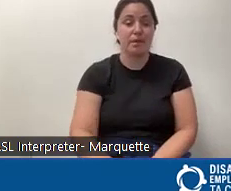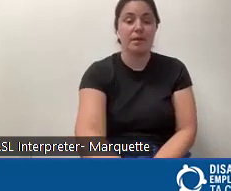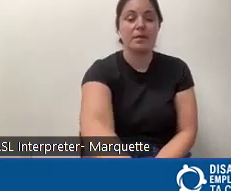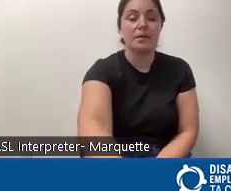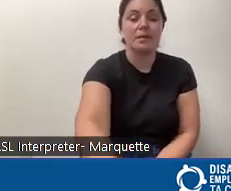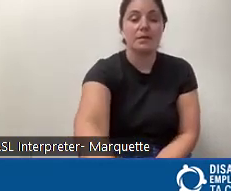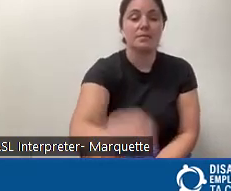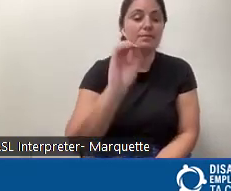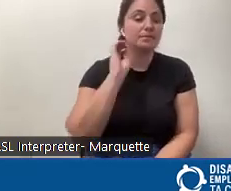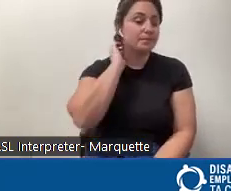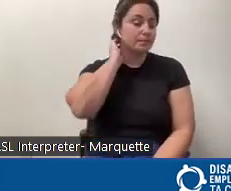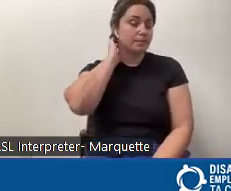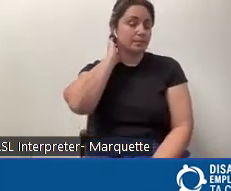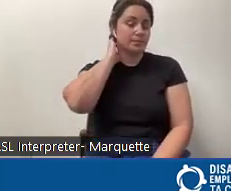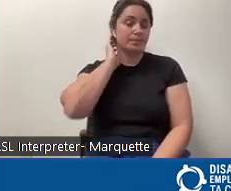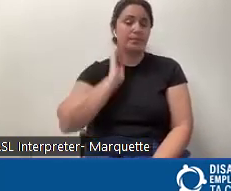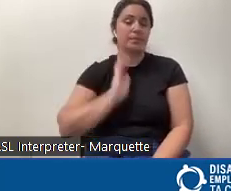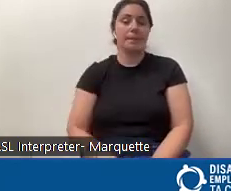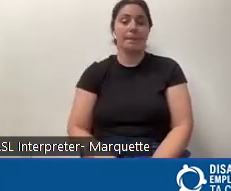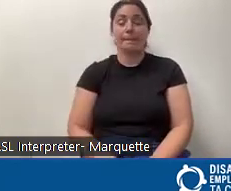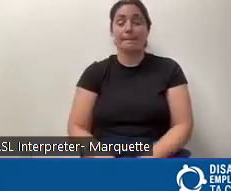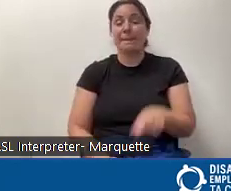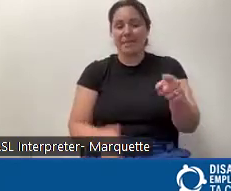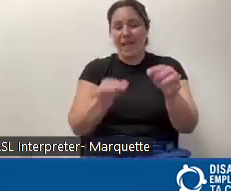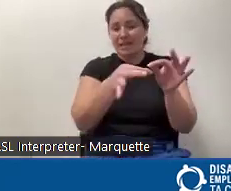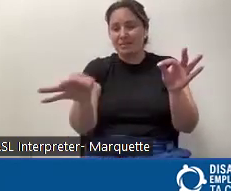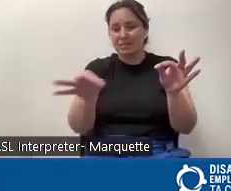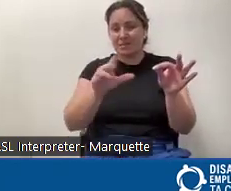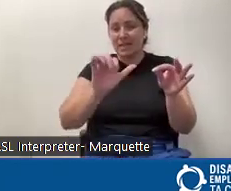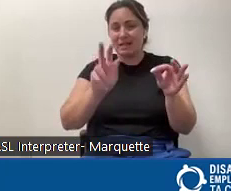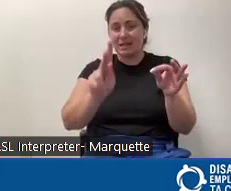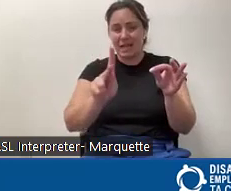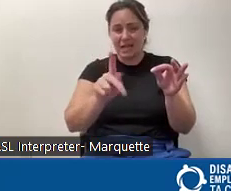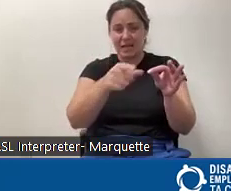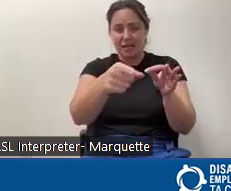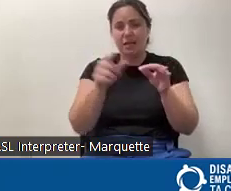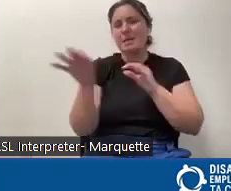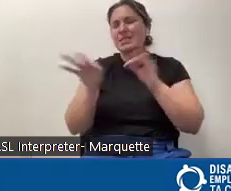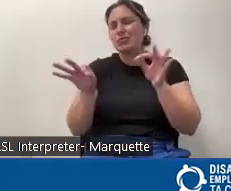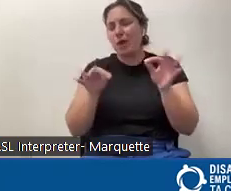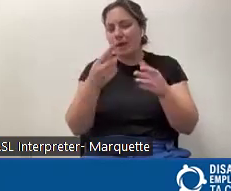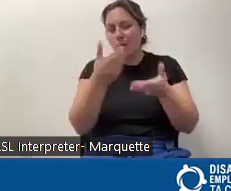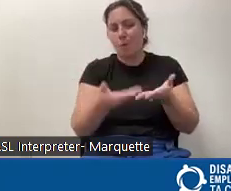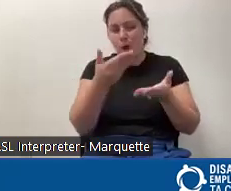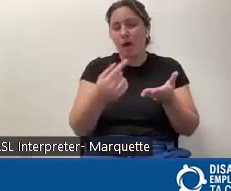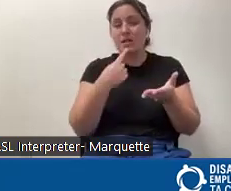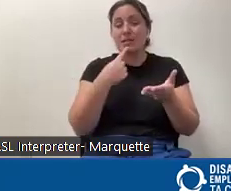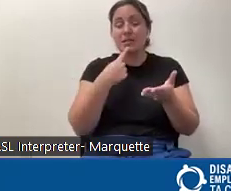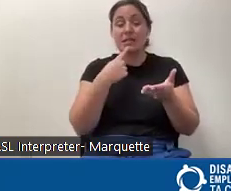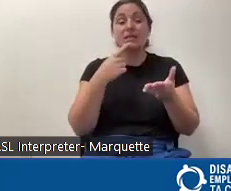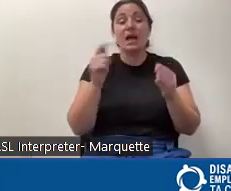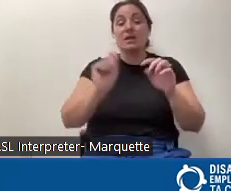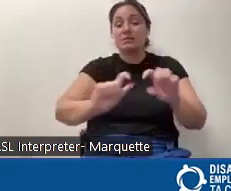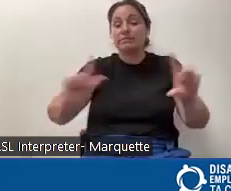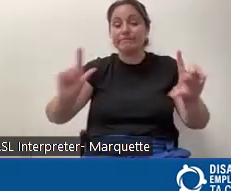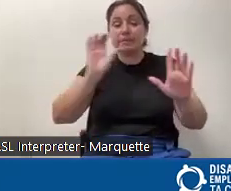the link that's shown on the screen there. And let me just briefly describe, on the screen, we have a Access to Good Jobs for All